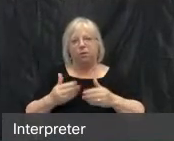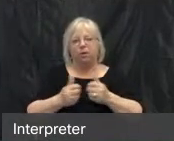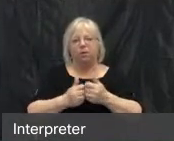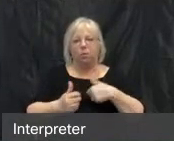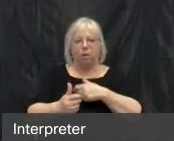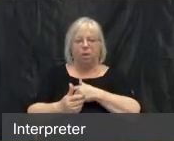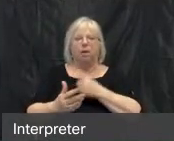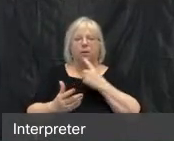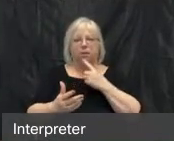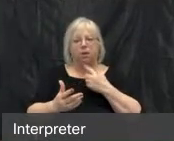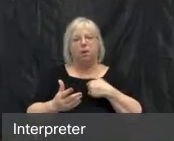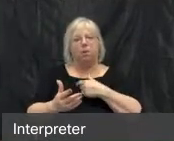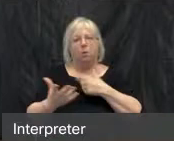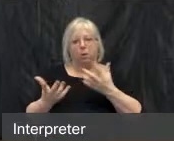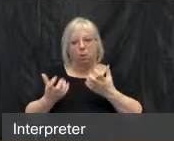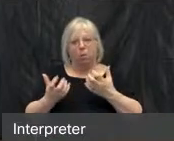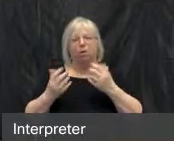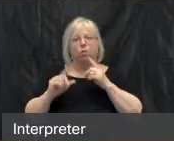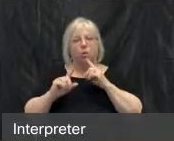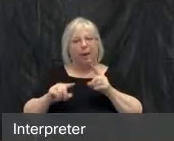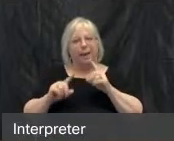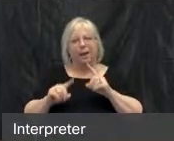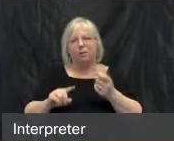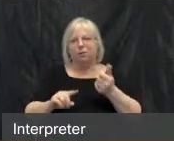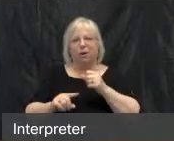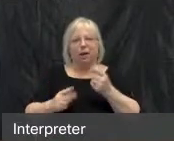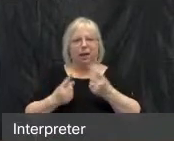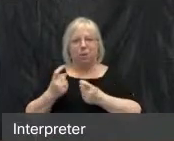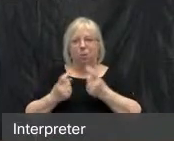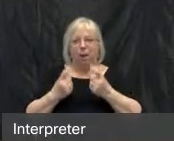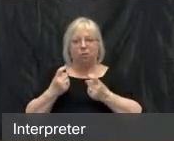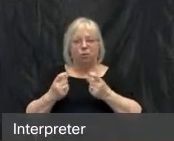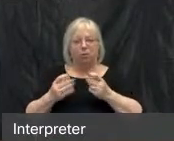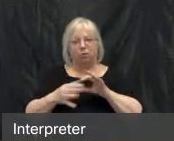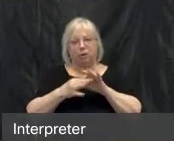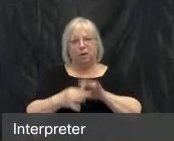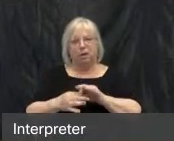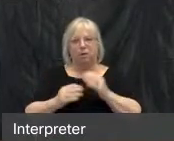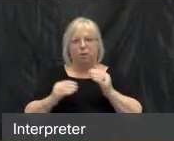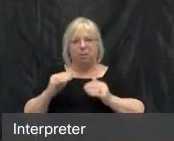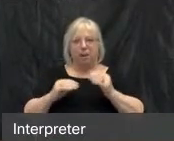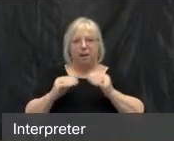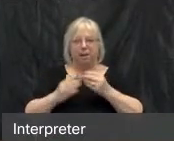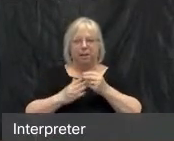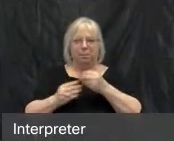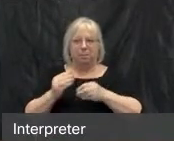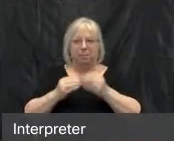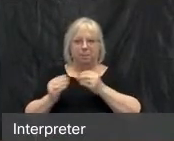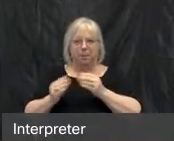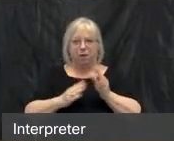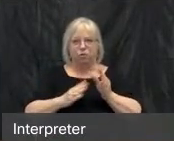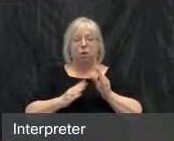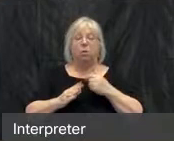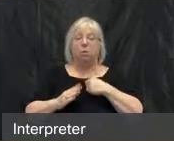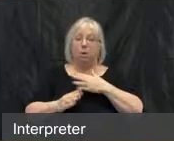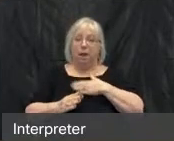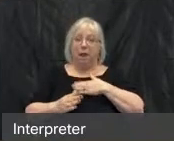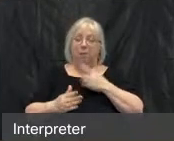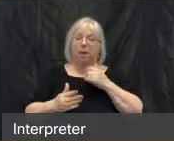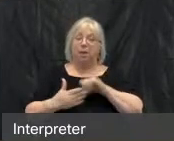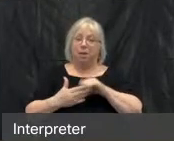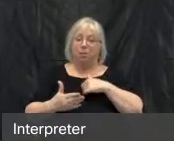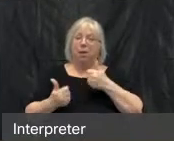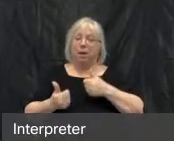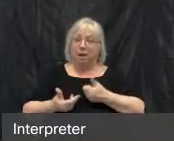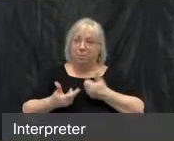We definitely want to answer any questions in regards to this balanced budget. We're happy that we've been able to propose a